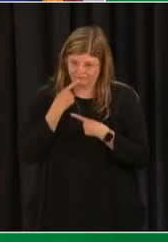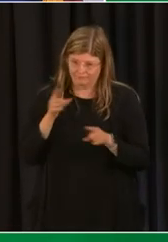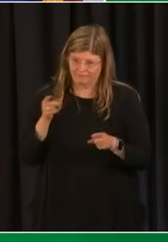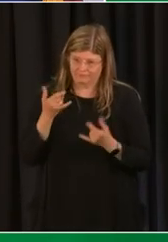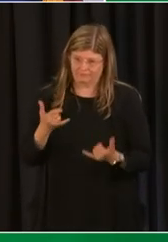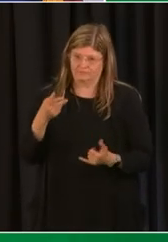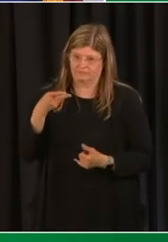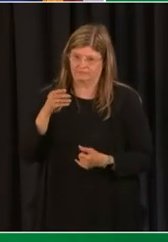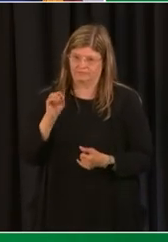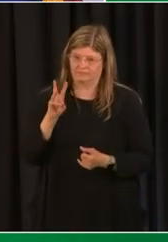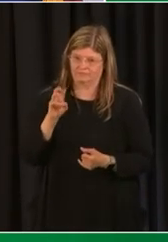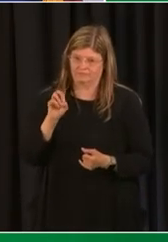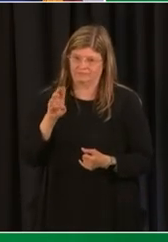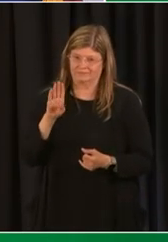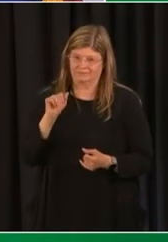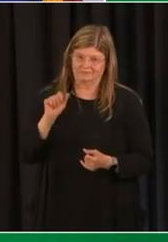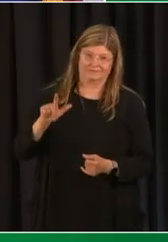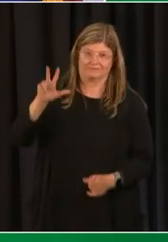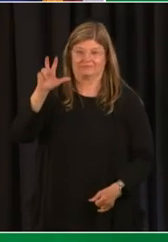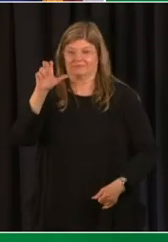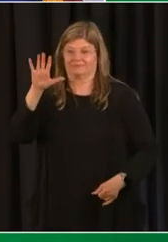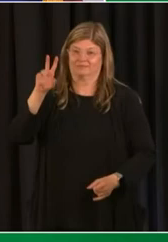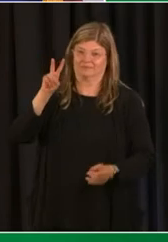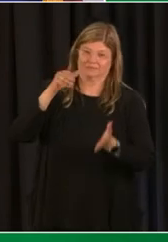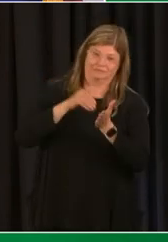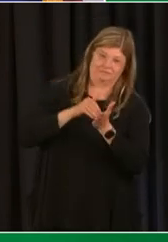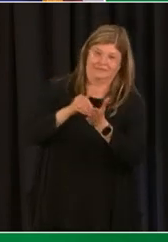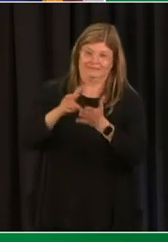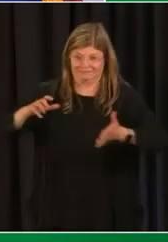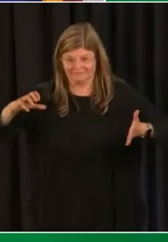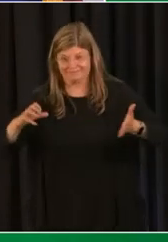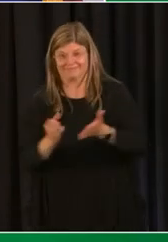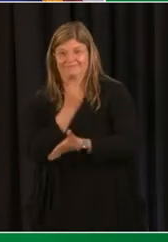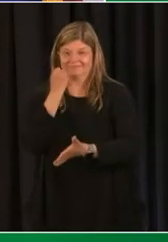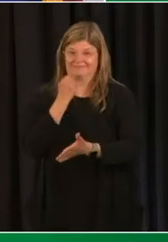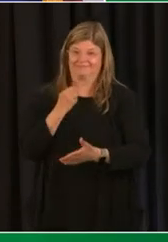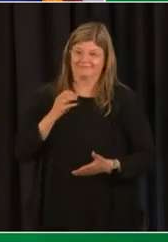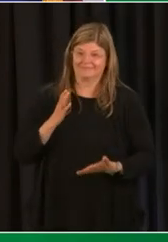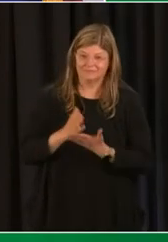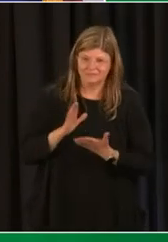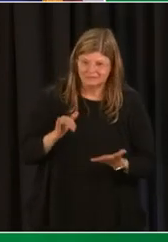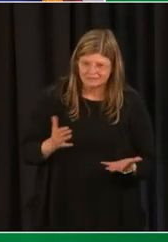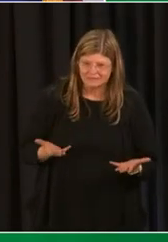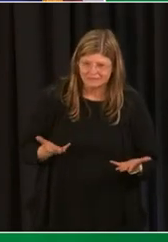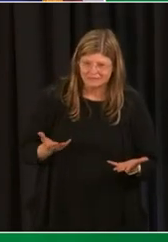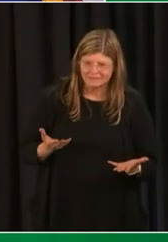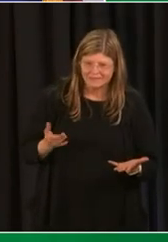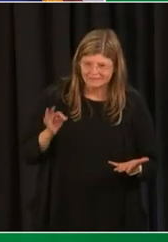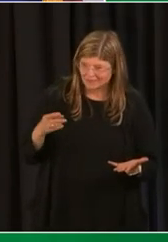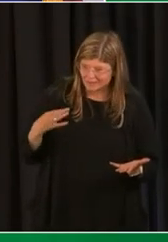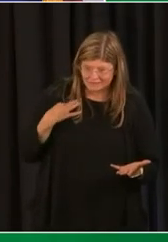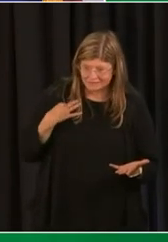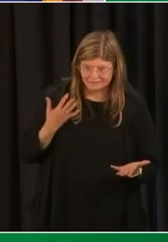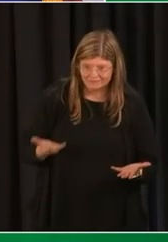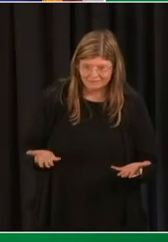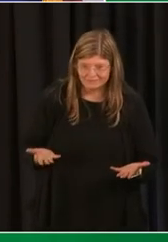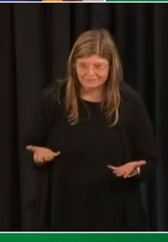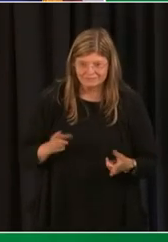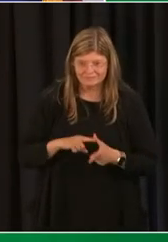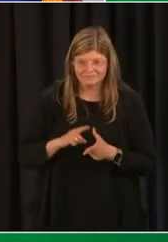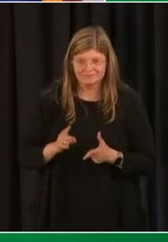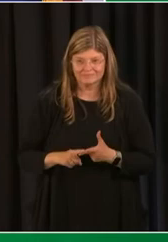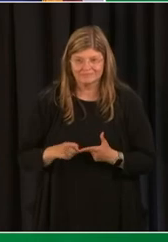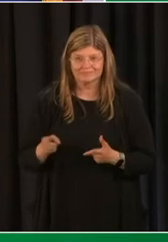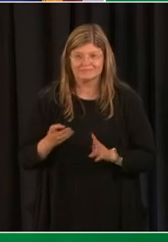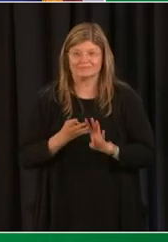was $352 million and you had an opportunity to get a portion of that just by applying if you're eligible, then